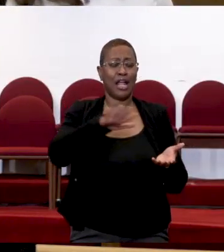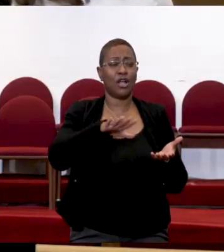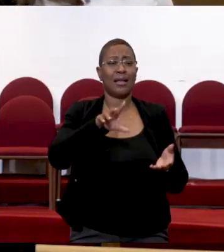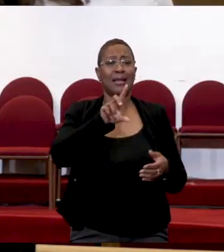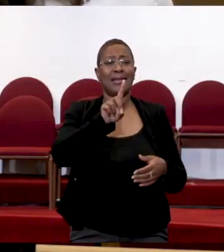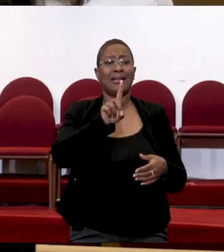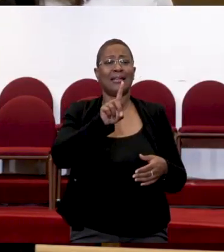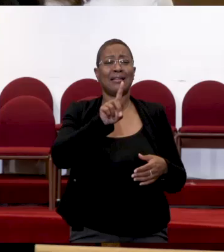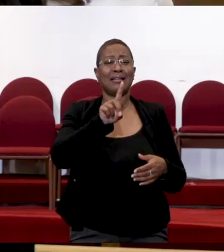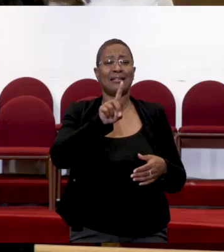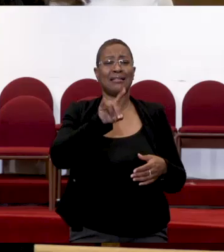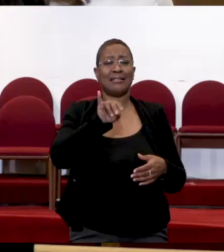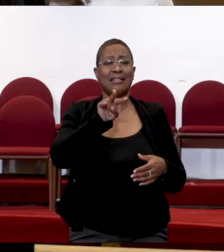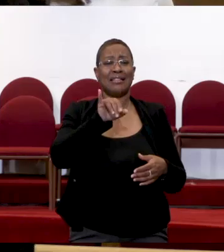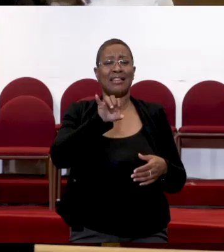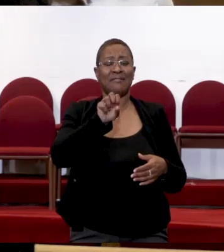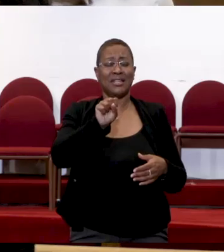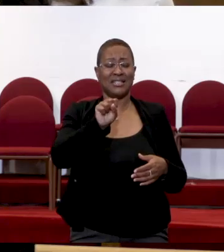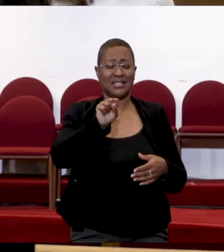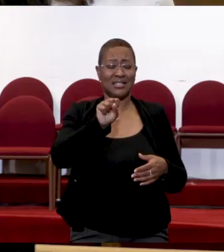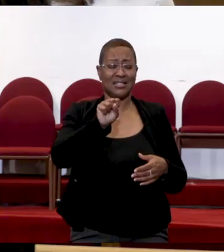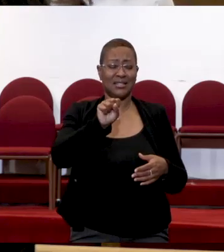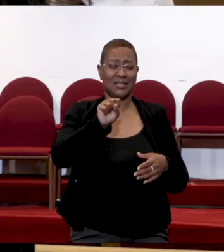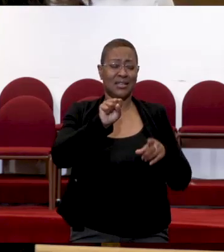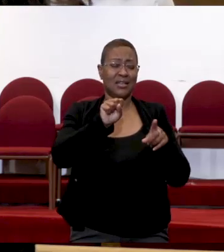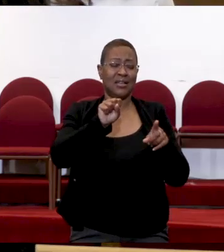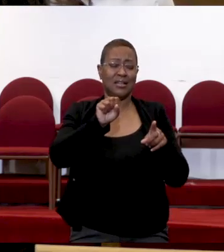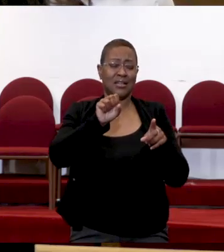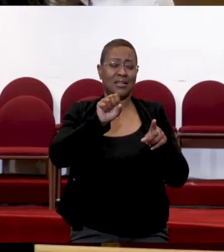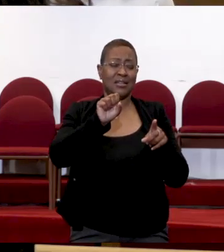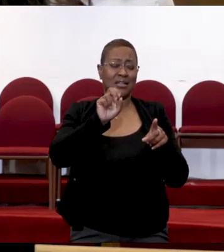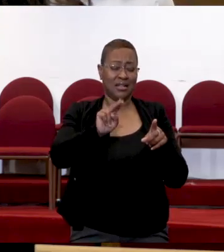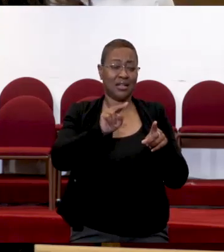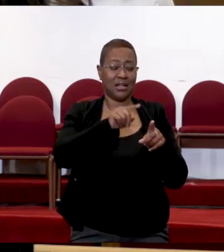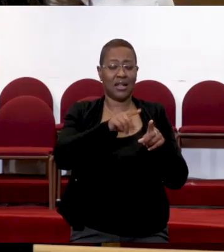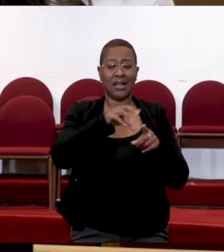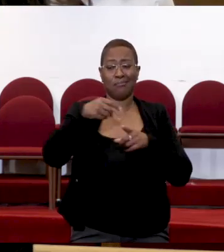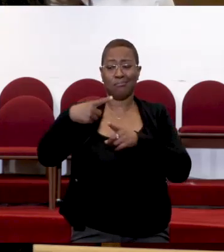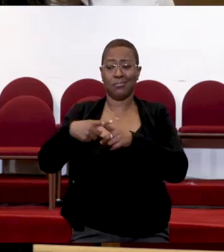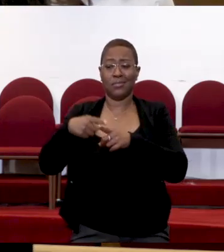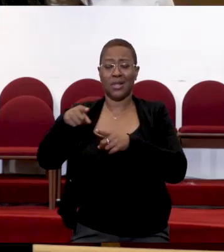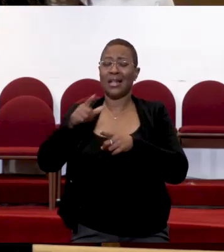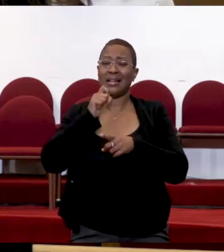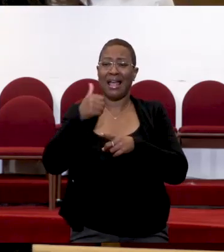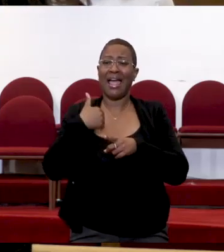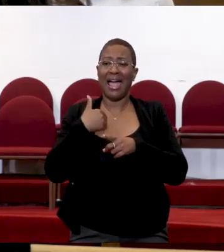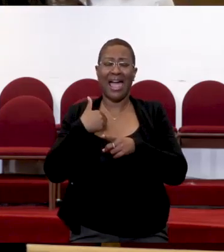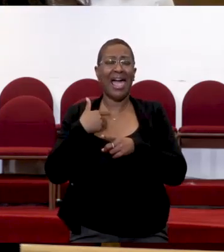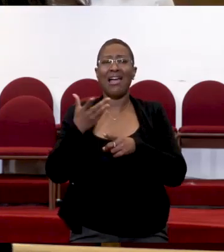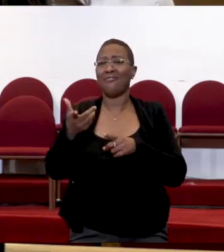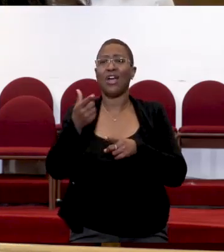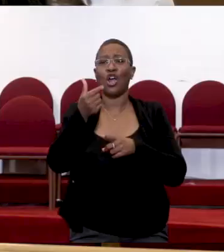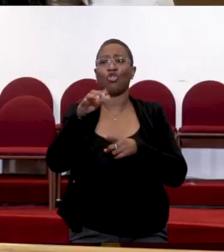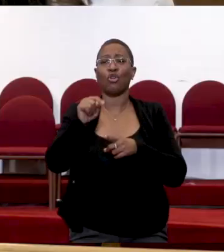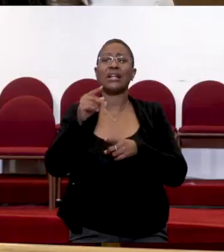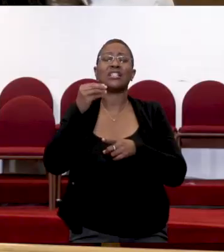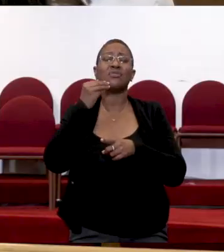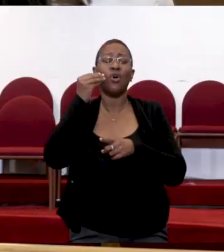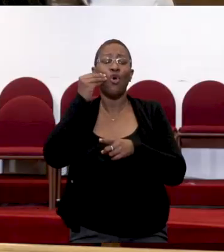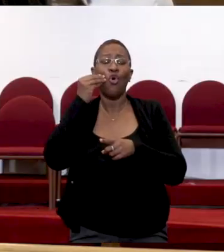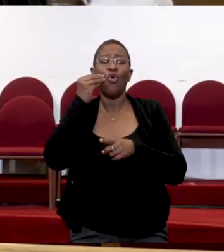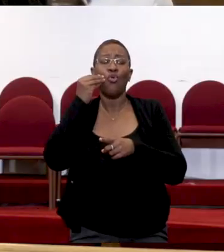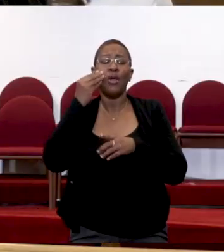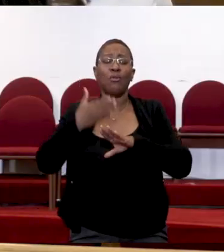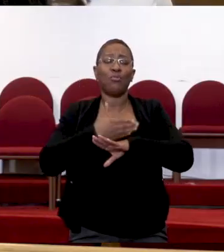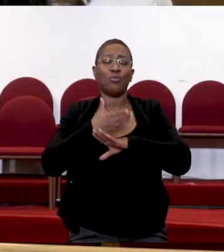Joseph Campo, Burnside is my street, is never in an eligible zone for grants for home improvement and flooding